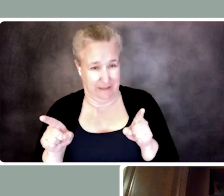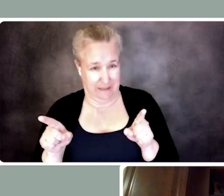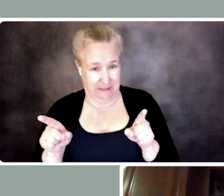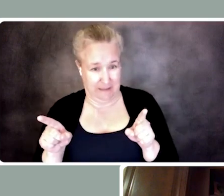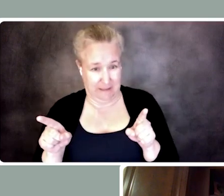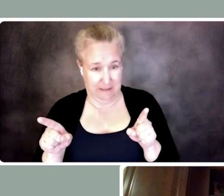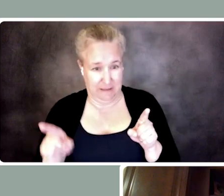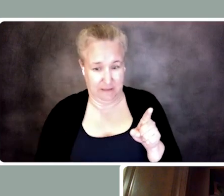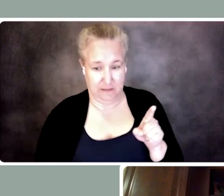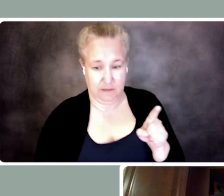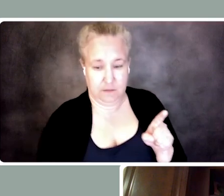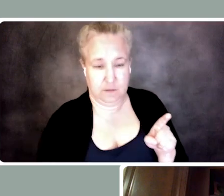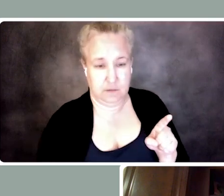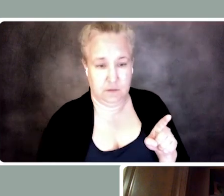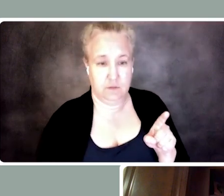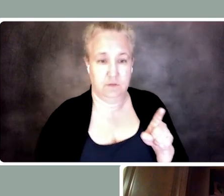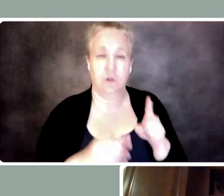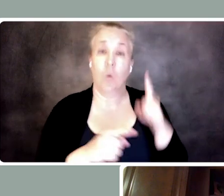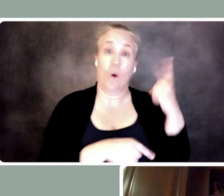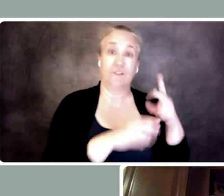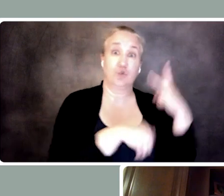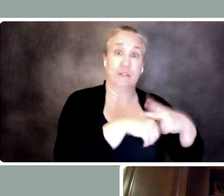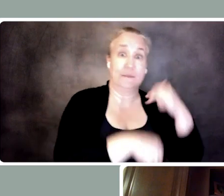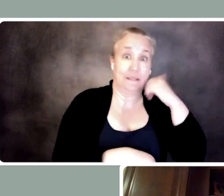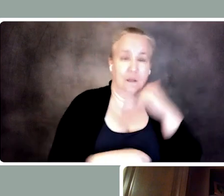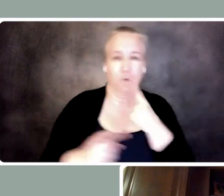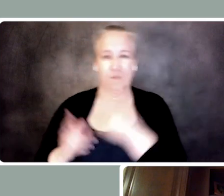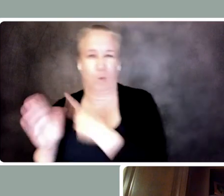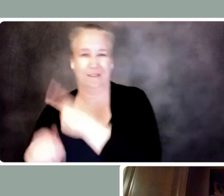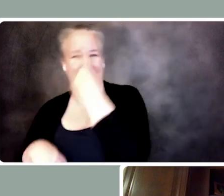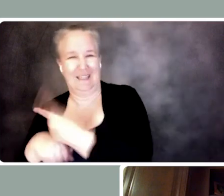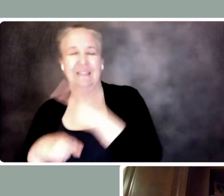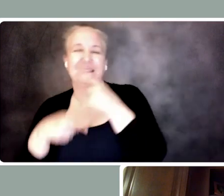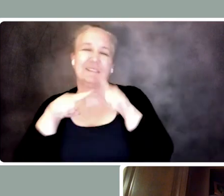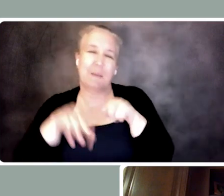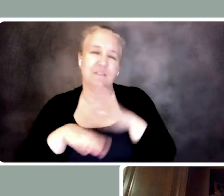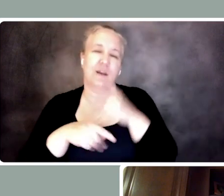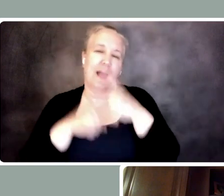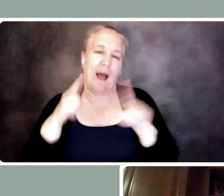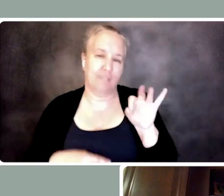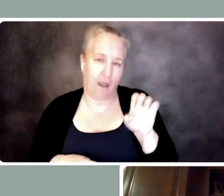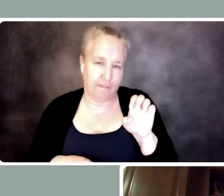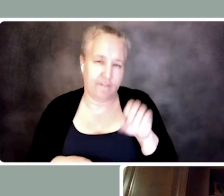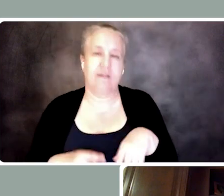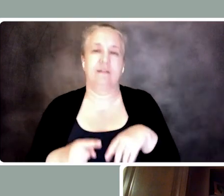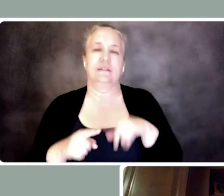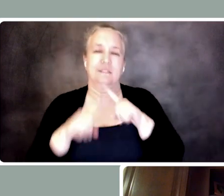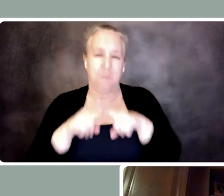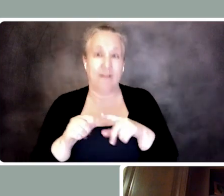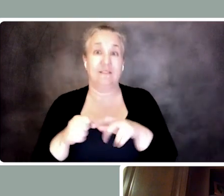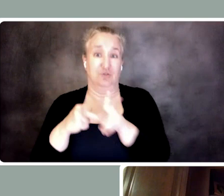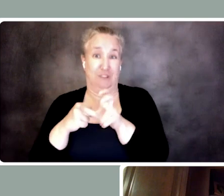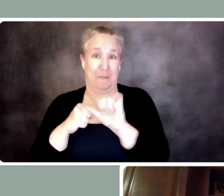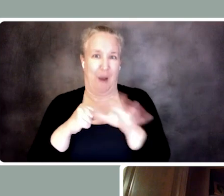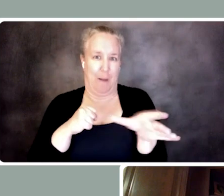day. Palbociclib is once a day. So, it depends on the half-life. It depends on how they bind to the receptor. So